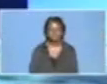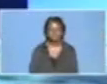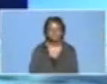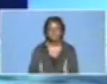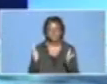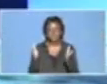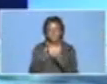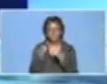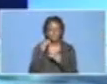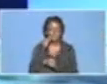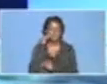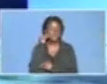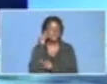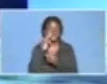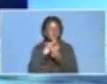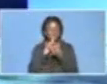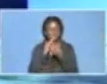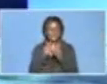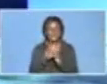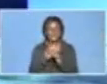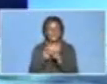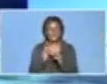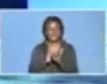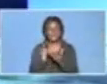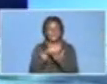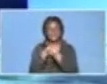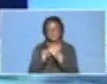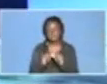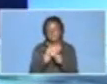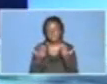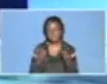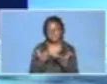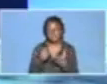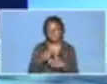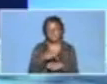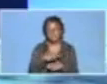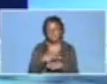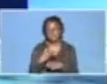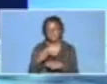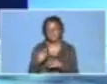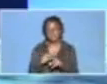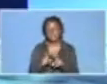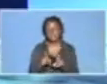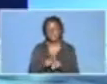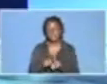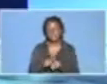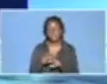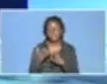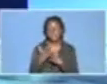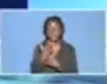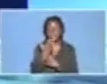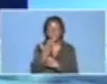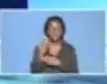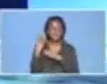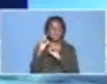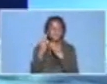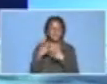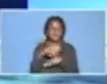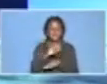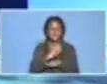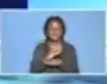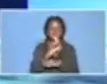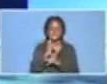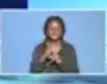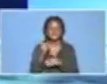Small Homes Repairs Program continuing not only here in New Providence, but throughout the Family Islands. Speaking to its progress are State